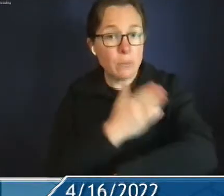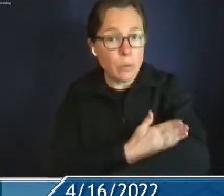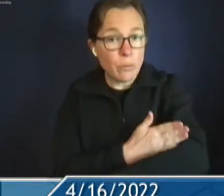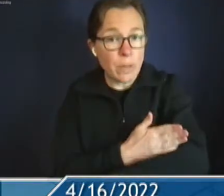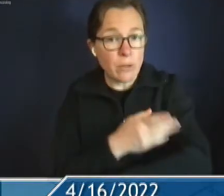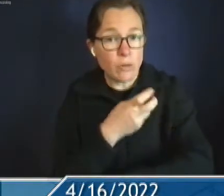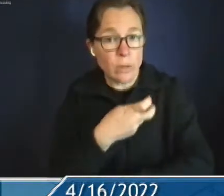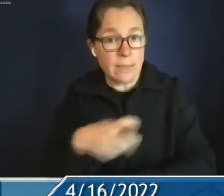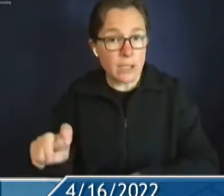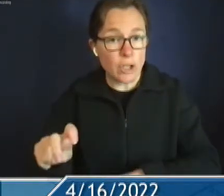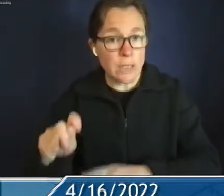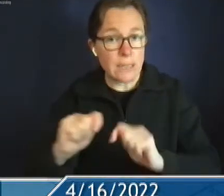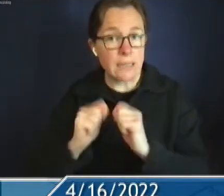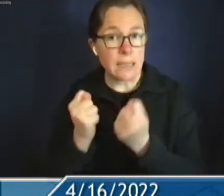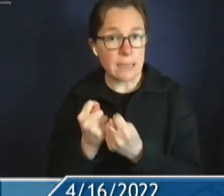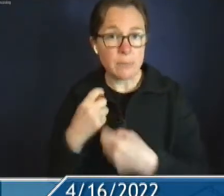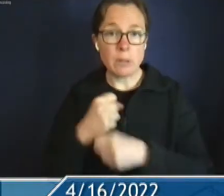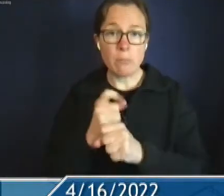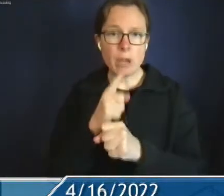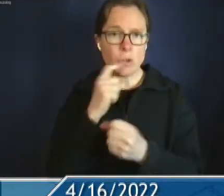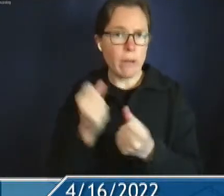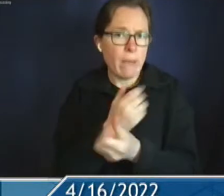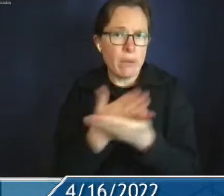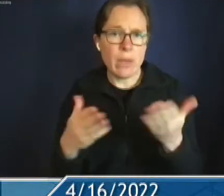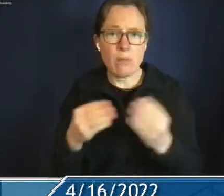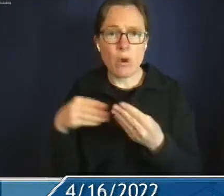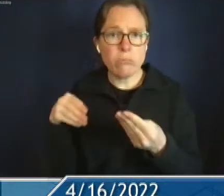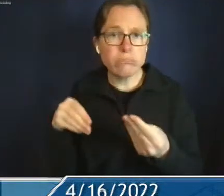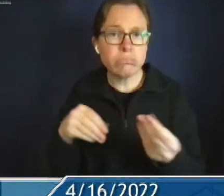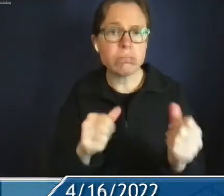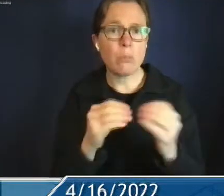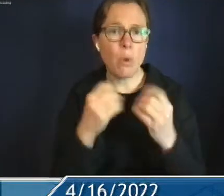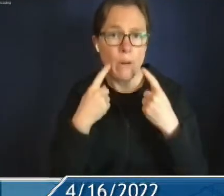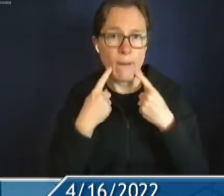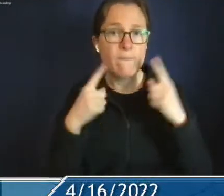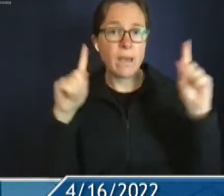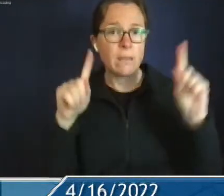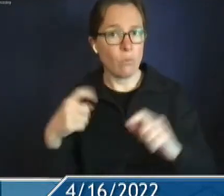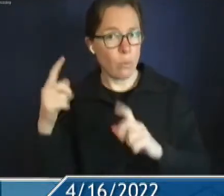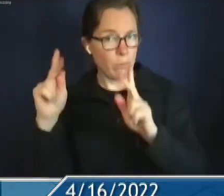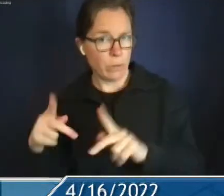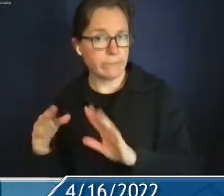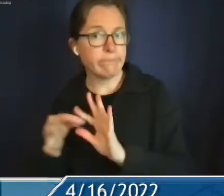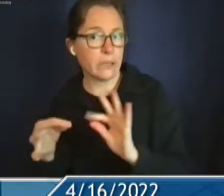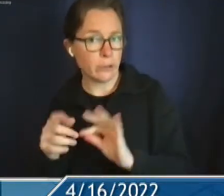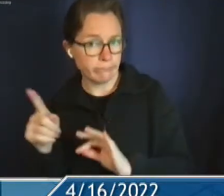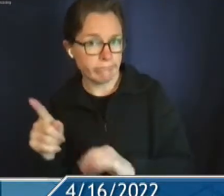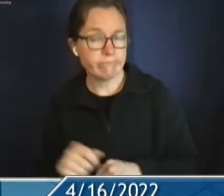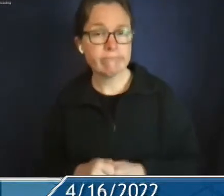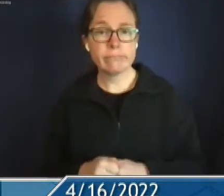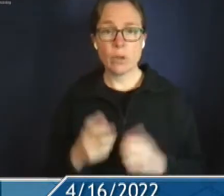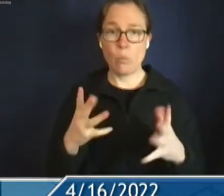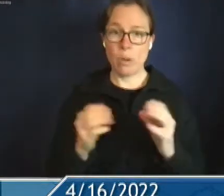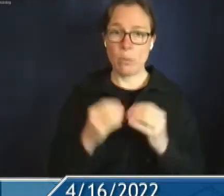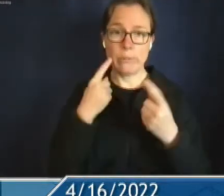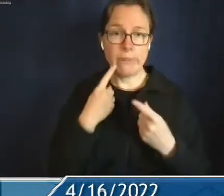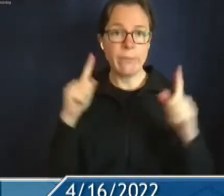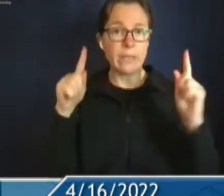system to make things more streamlined and effective, as one of our testifiers mentioned. And so we can have effective and